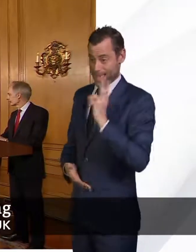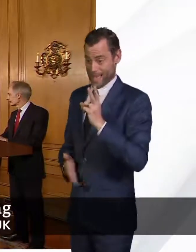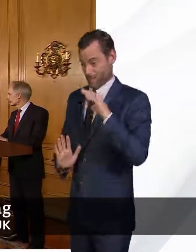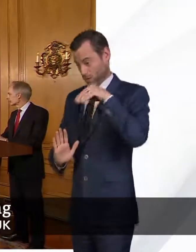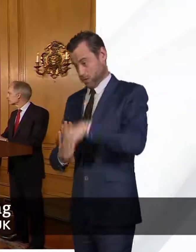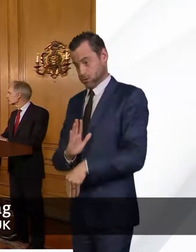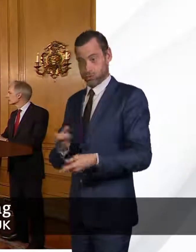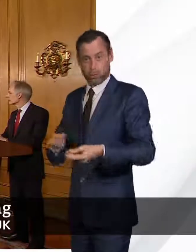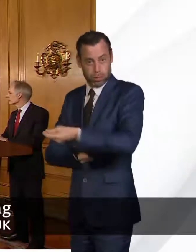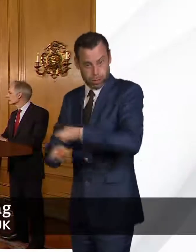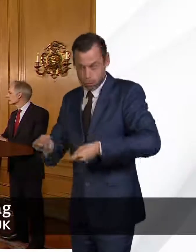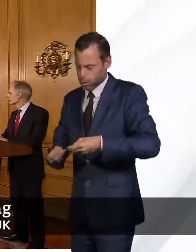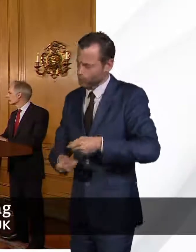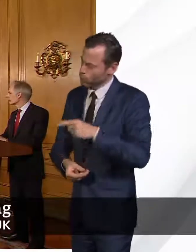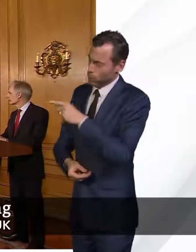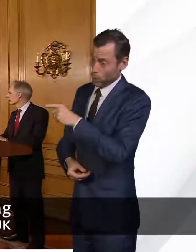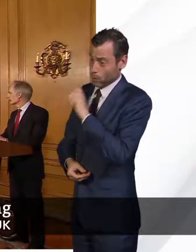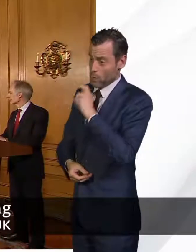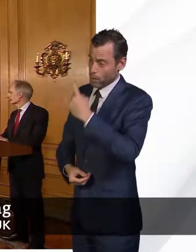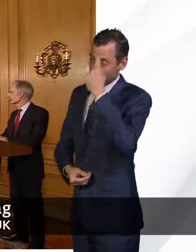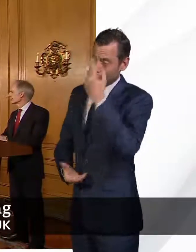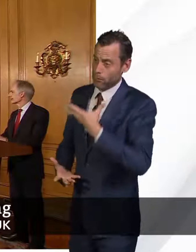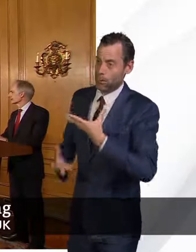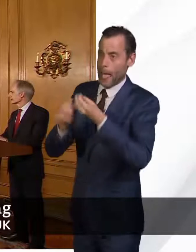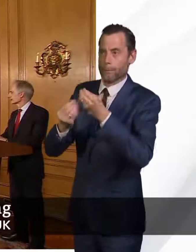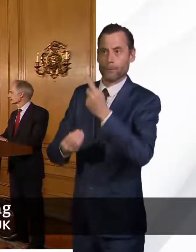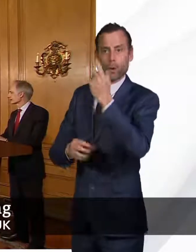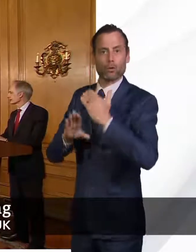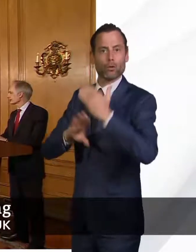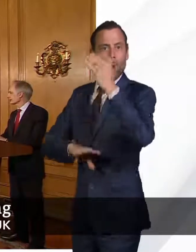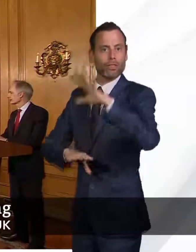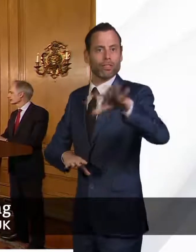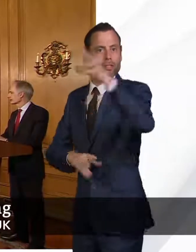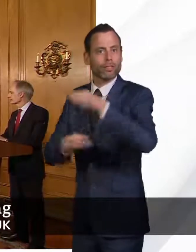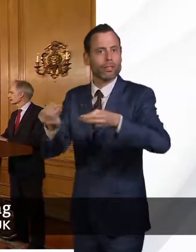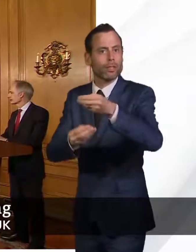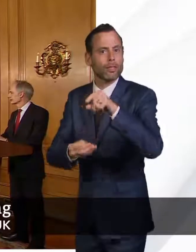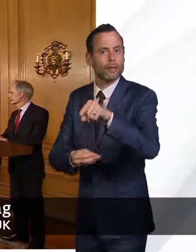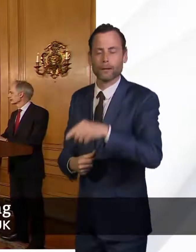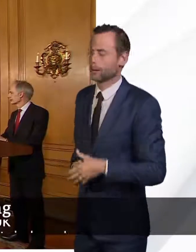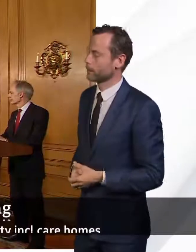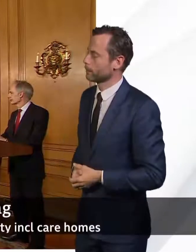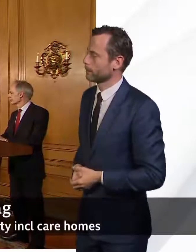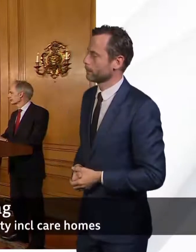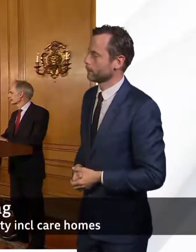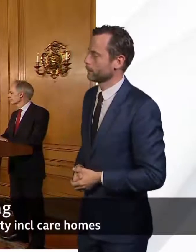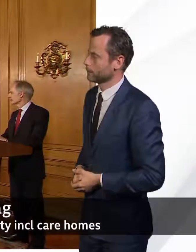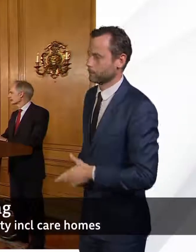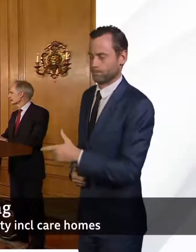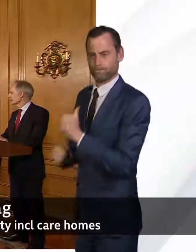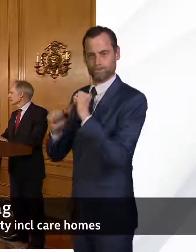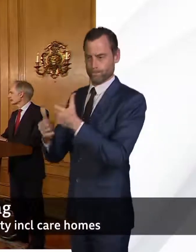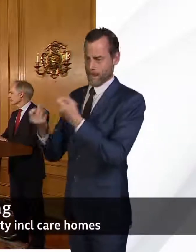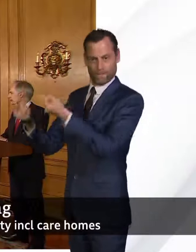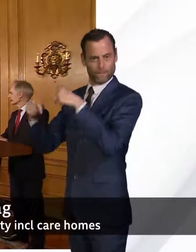conference. I'm going to ask Angela to answer the substance of the first part of your question, but the first thing I'd say